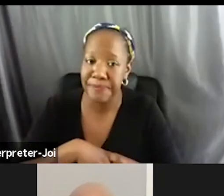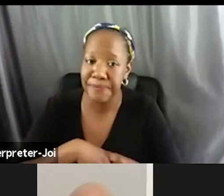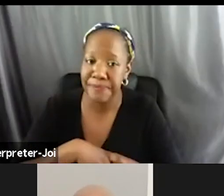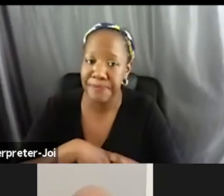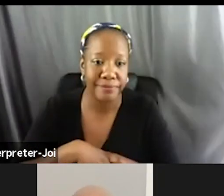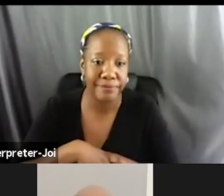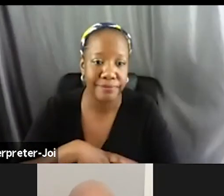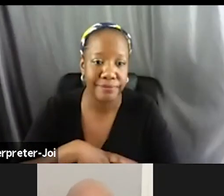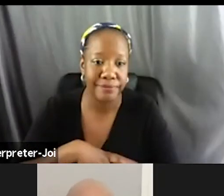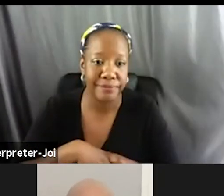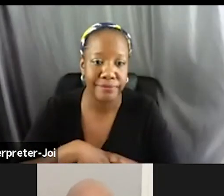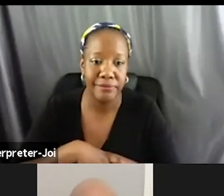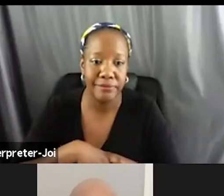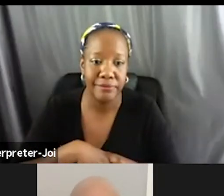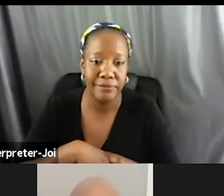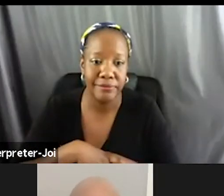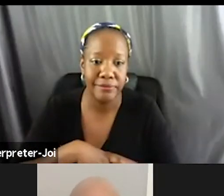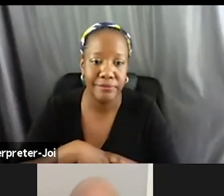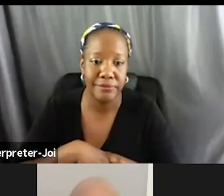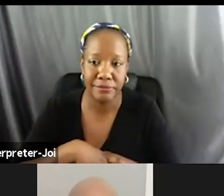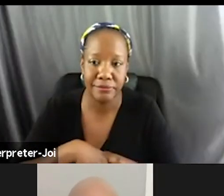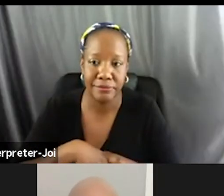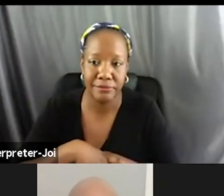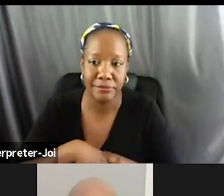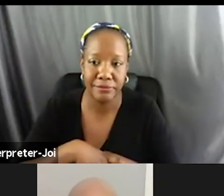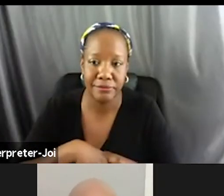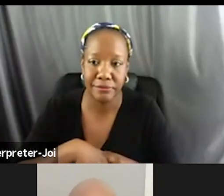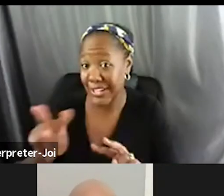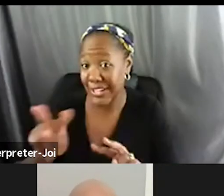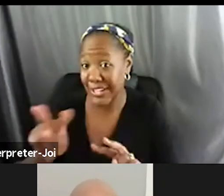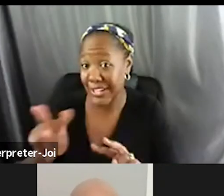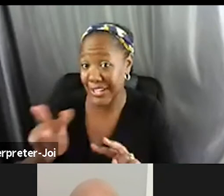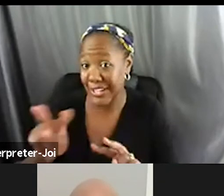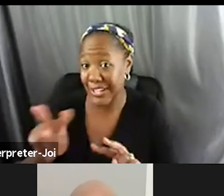Absolutely. So shall we take a look at the questions?